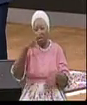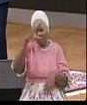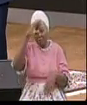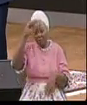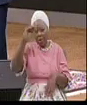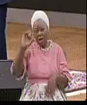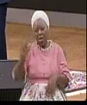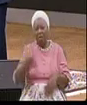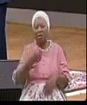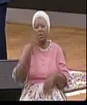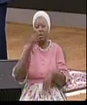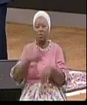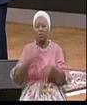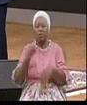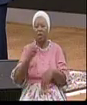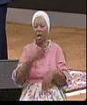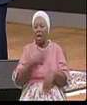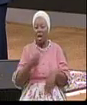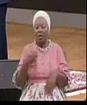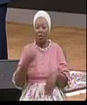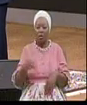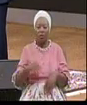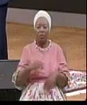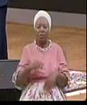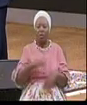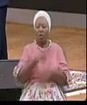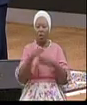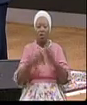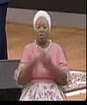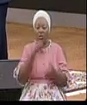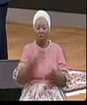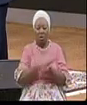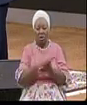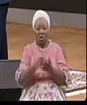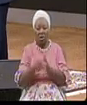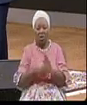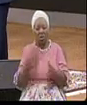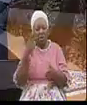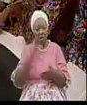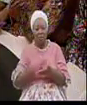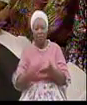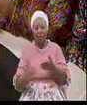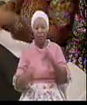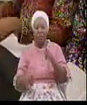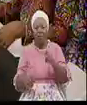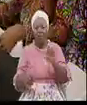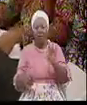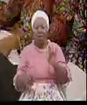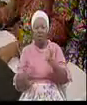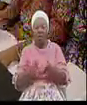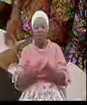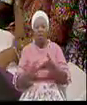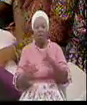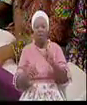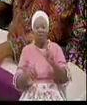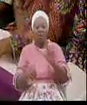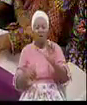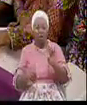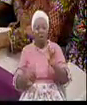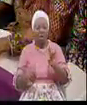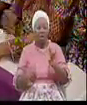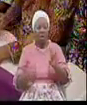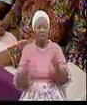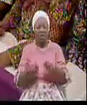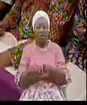men's bones and of all uncleanness. Look at verse 28. In verse 28,